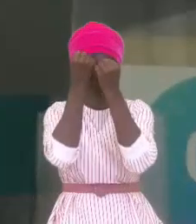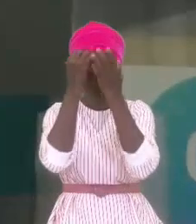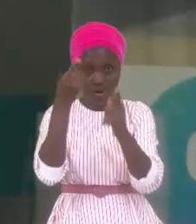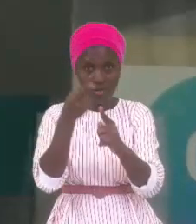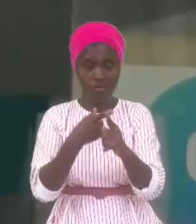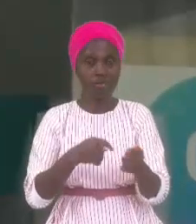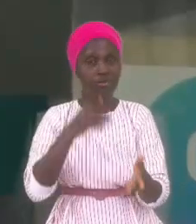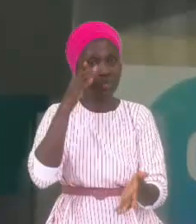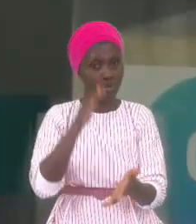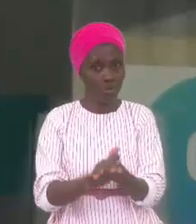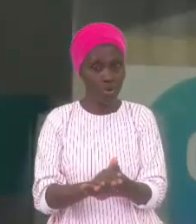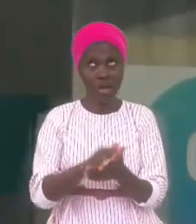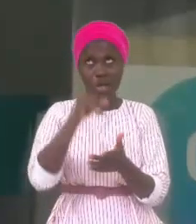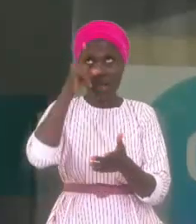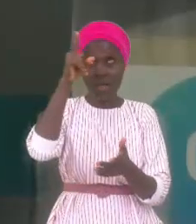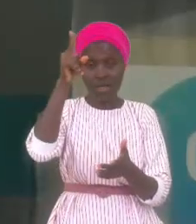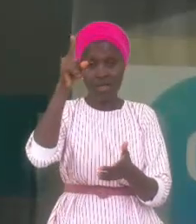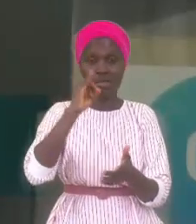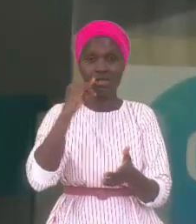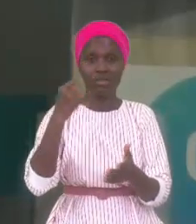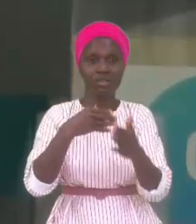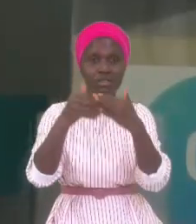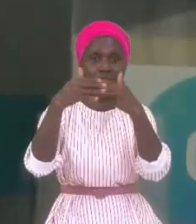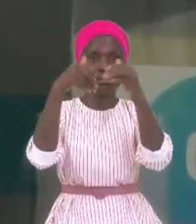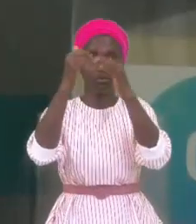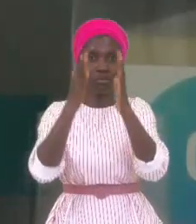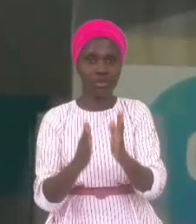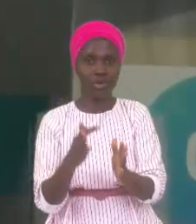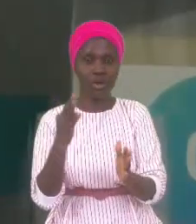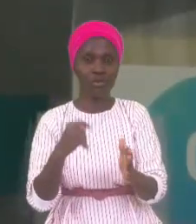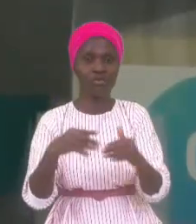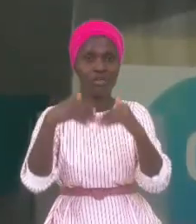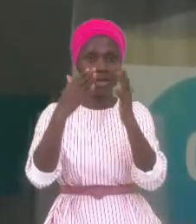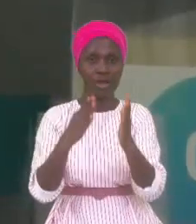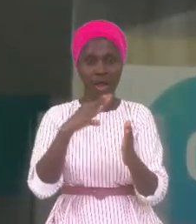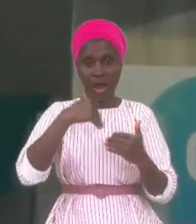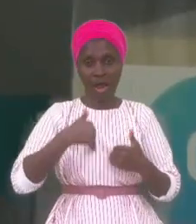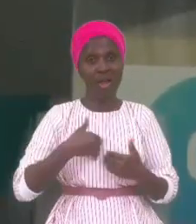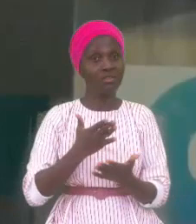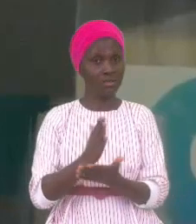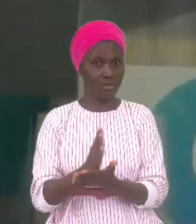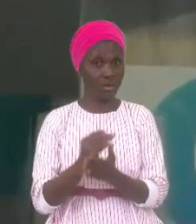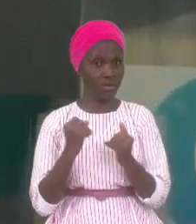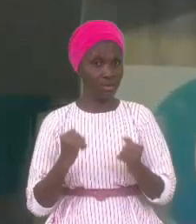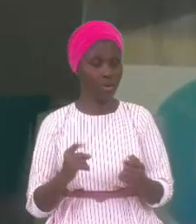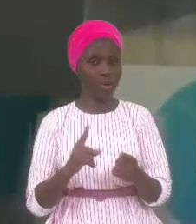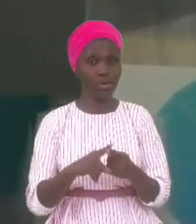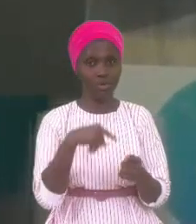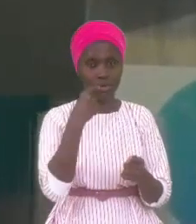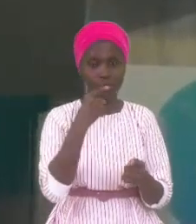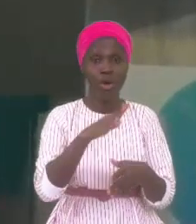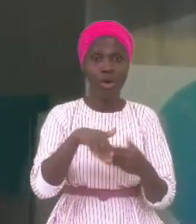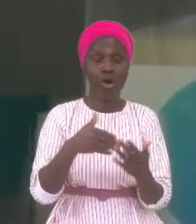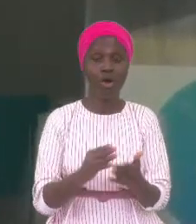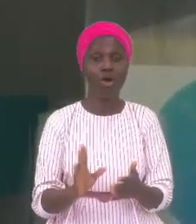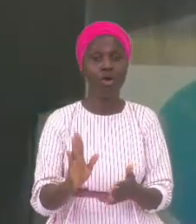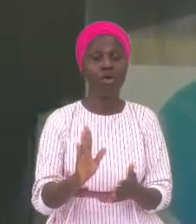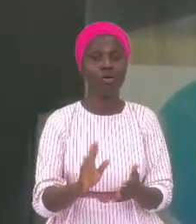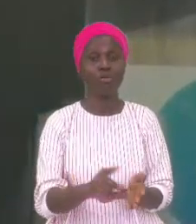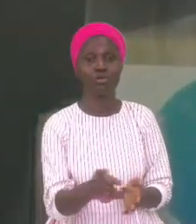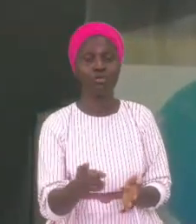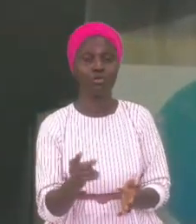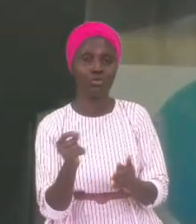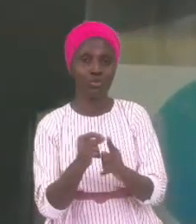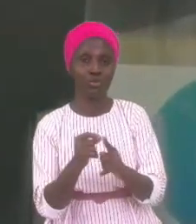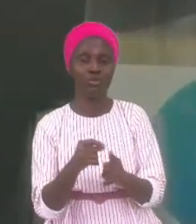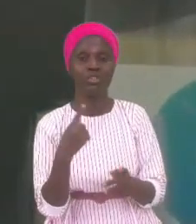the building, the builder of the building, and he has right to say all those walls he has used in the building and the